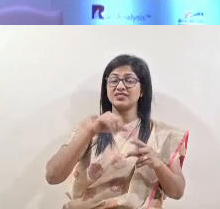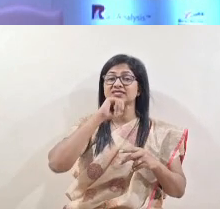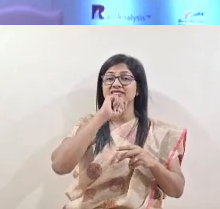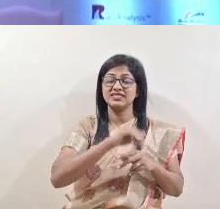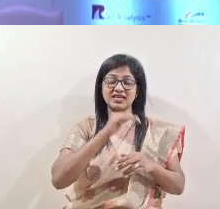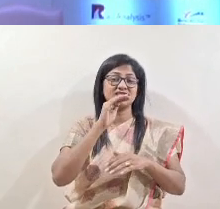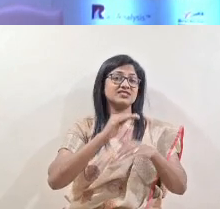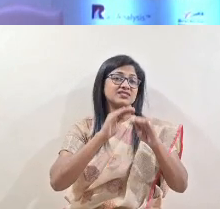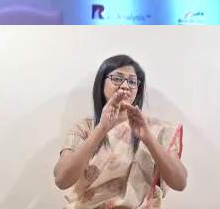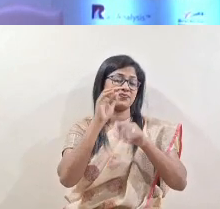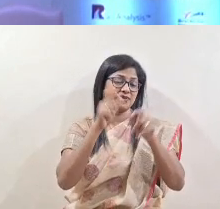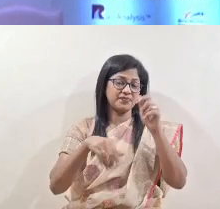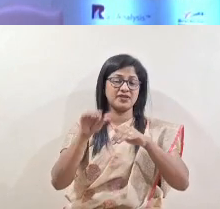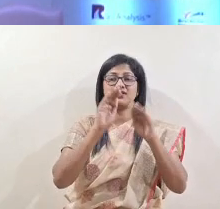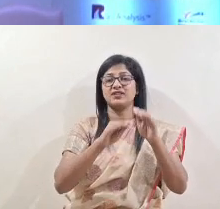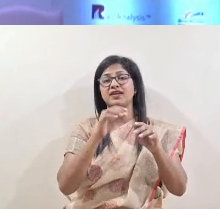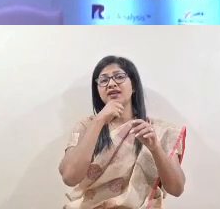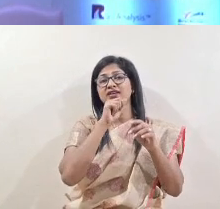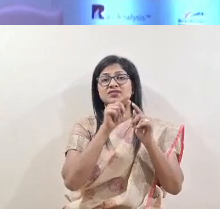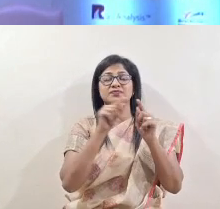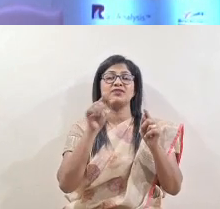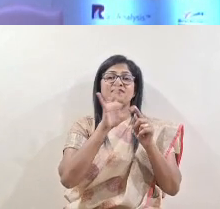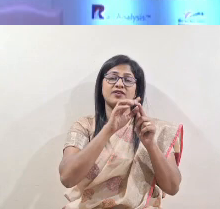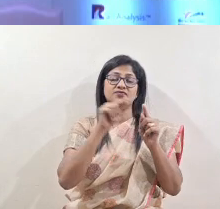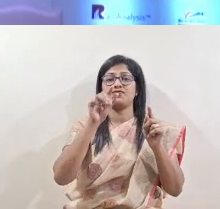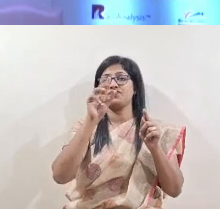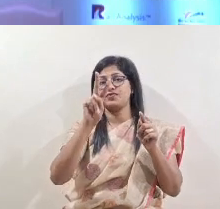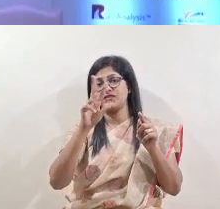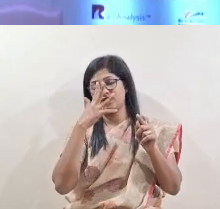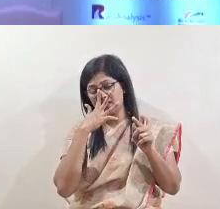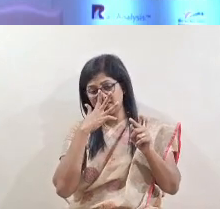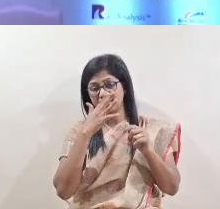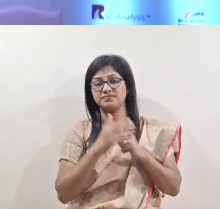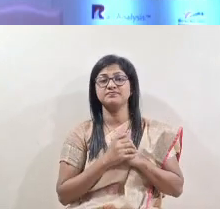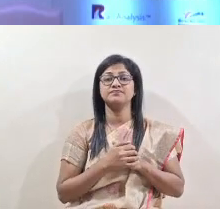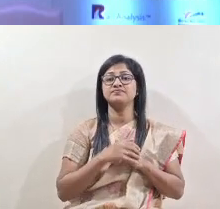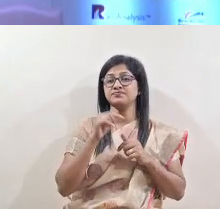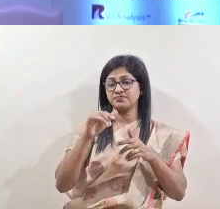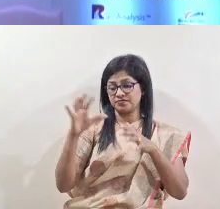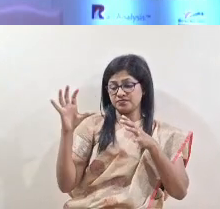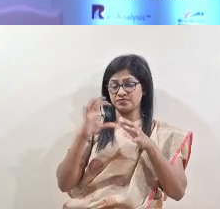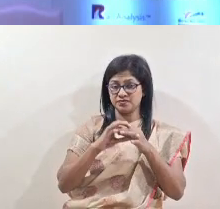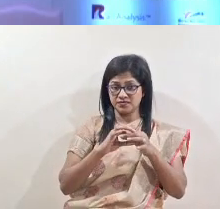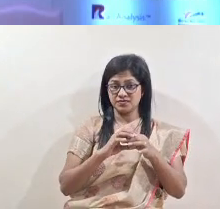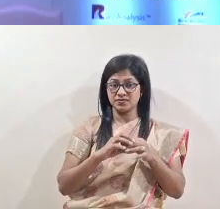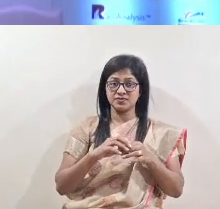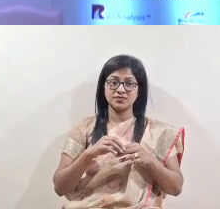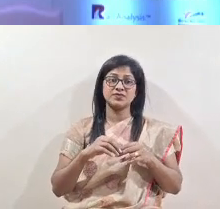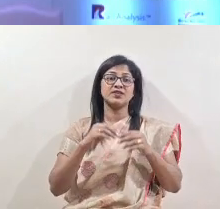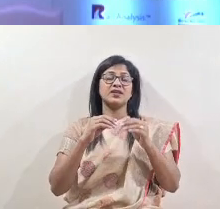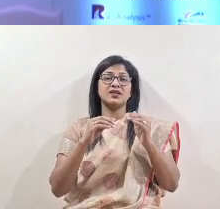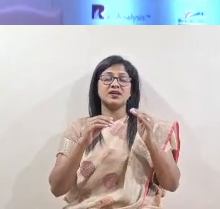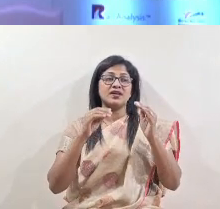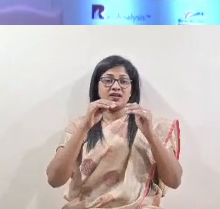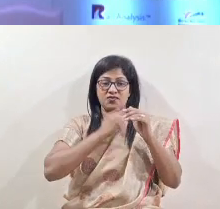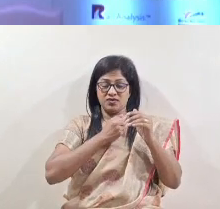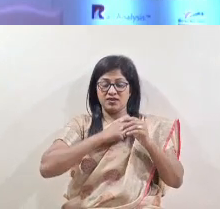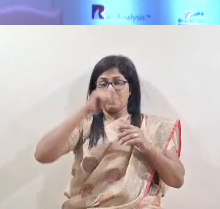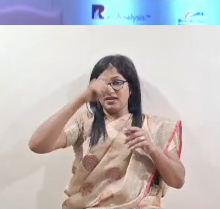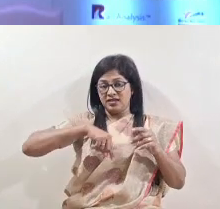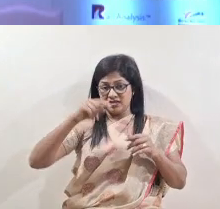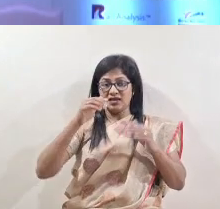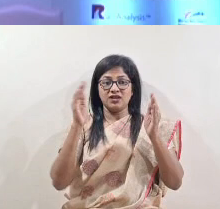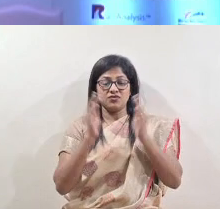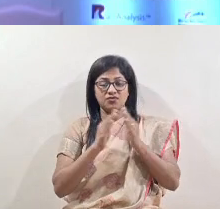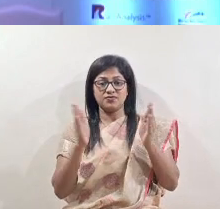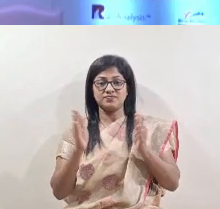young adults of age in between 5 to 29. Talking about in our context for the low and middle income countries, the road traffic